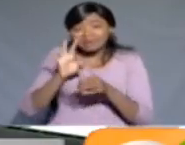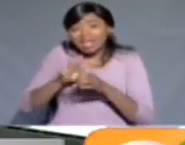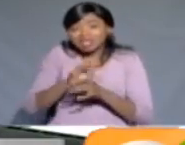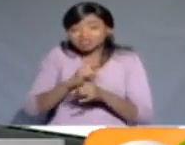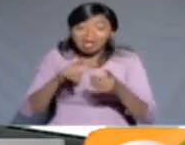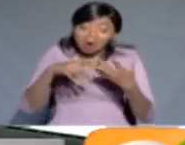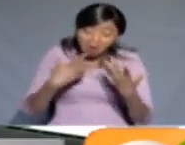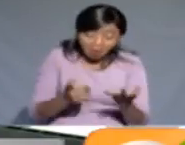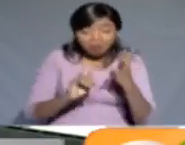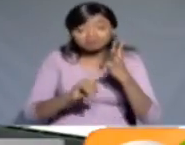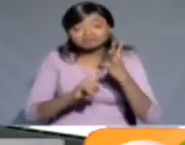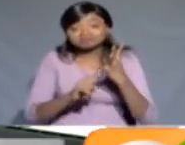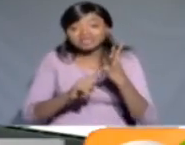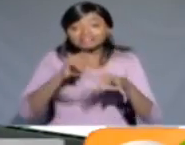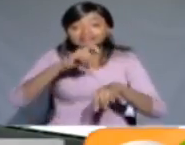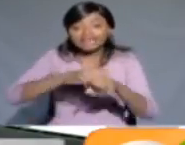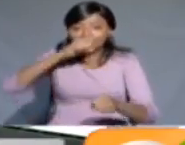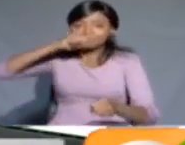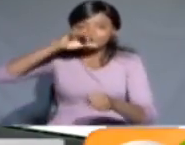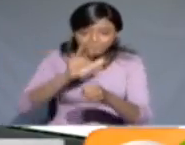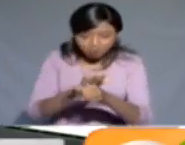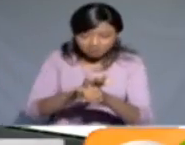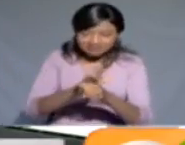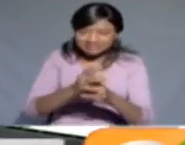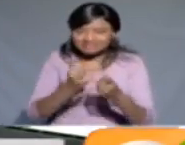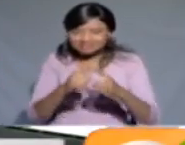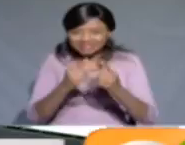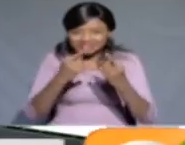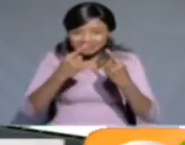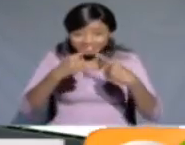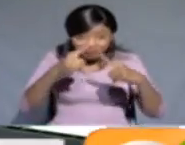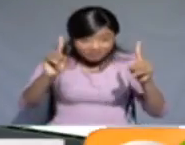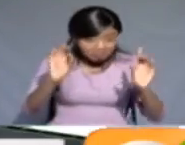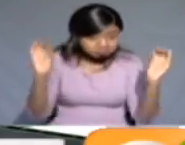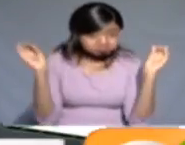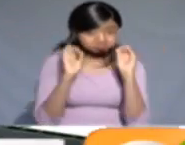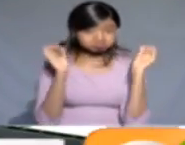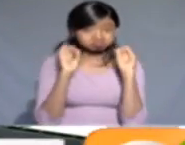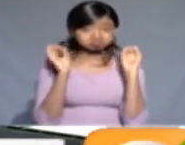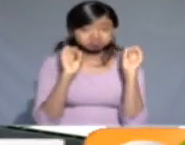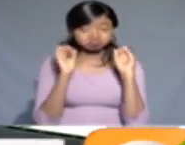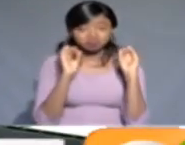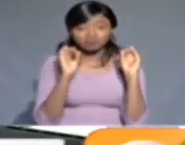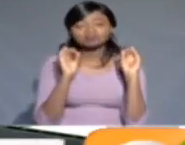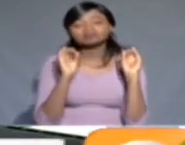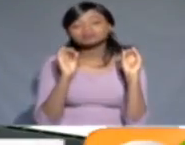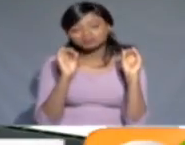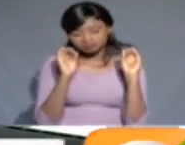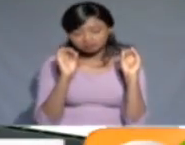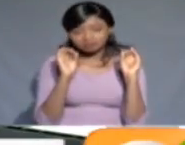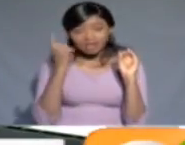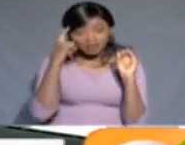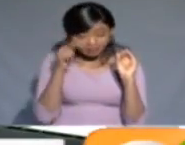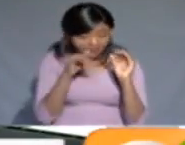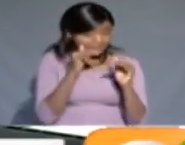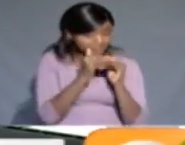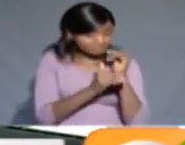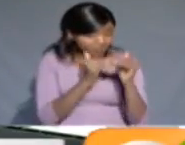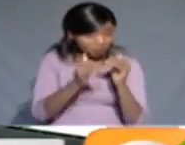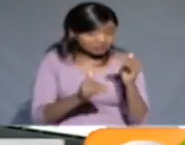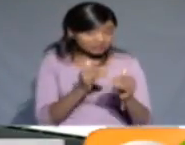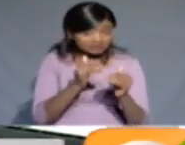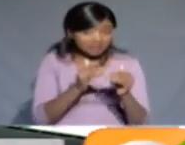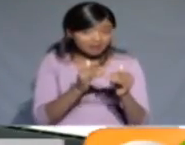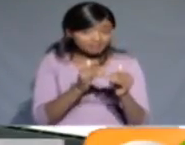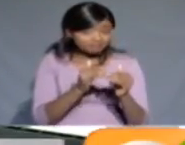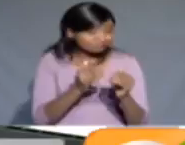they firmly gave during the election, such as those that they put in their manifesto. Now remember, this process is yet to be tested,